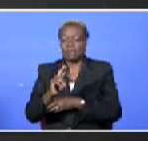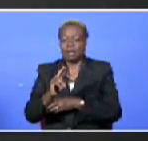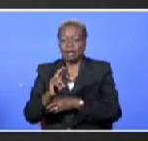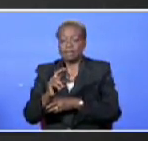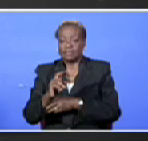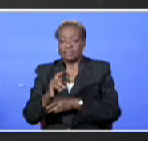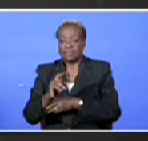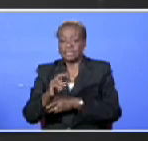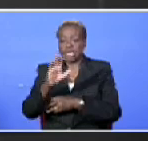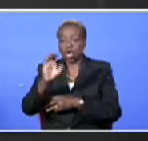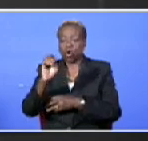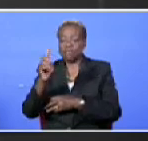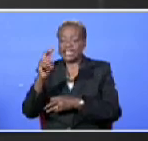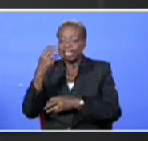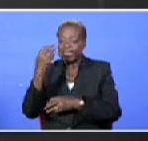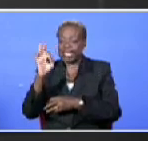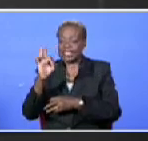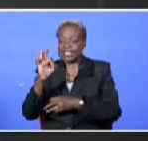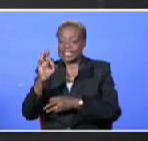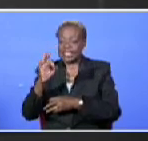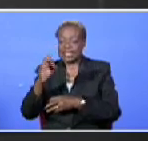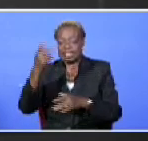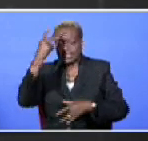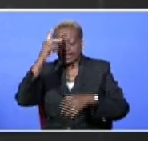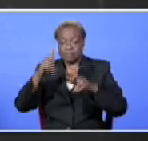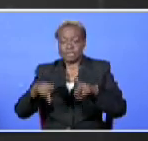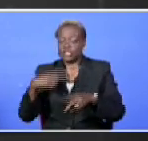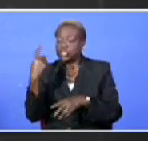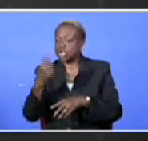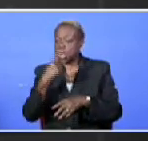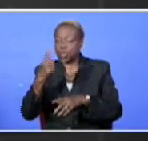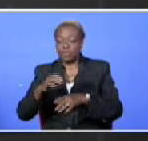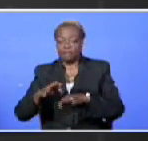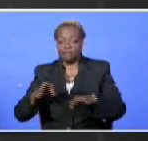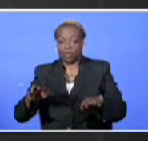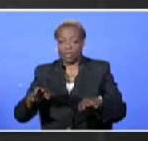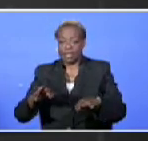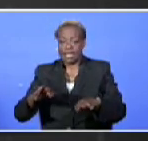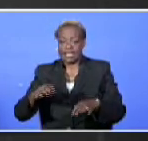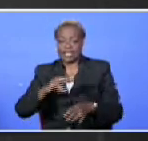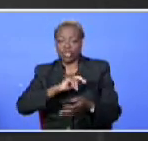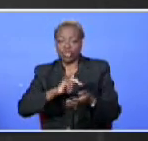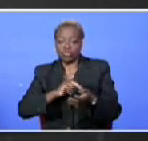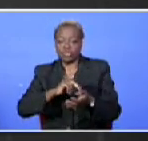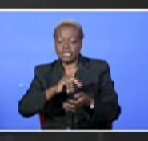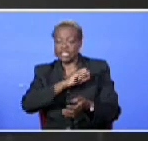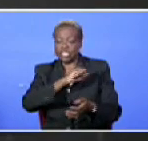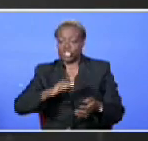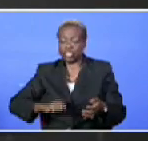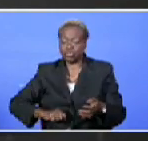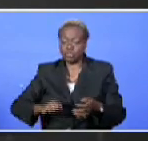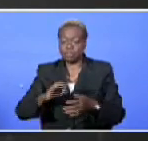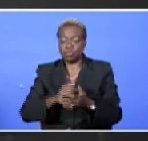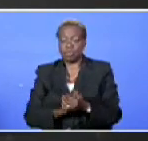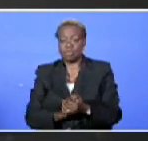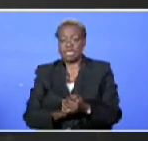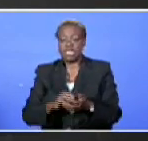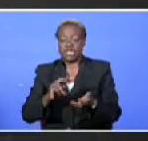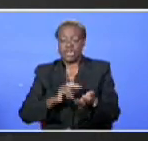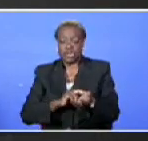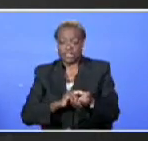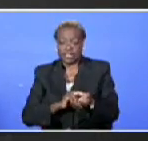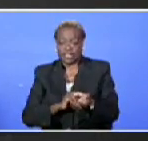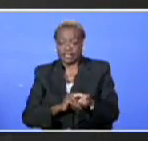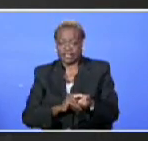a COVID-19 patient only floor. And they've recruited other physicians like a neurosurgeon like myself